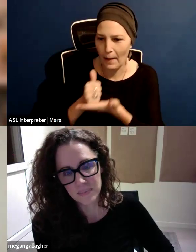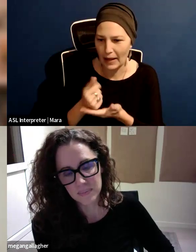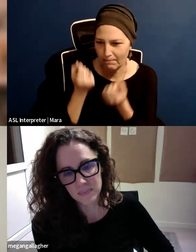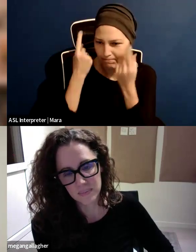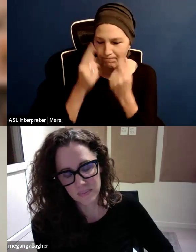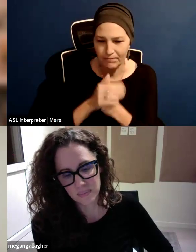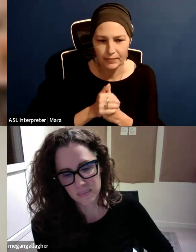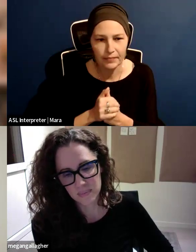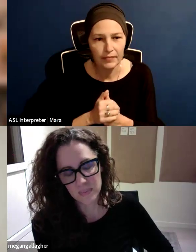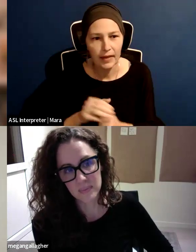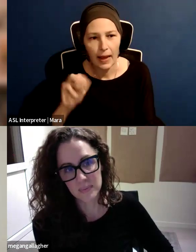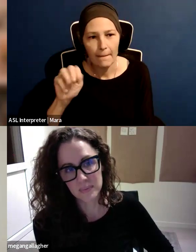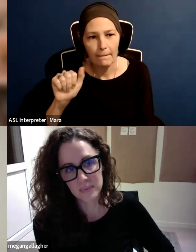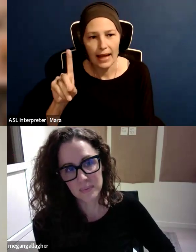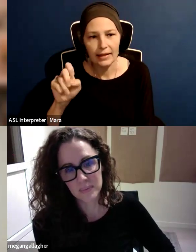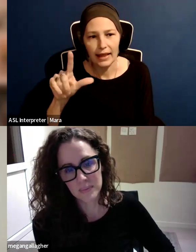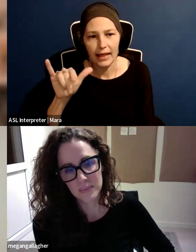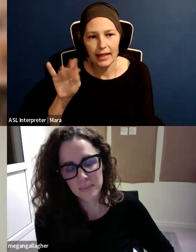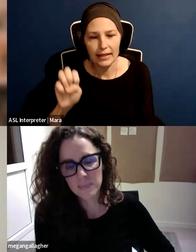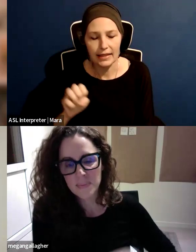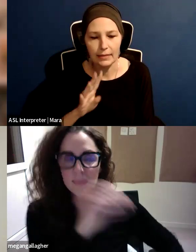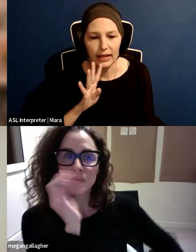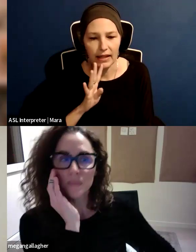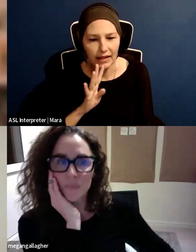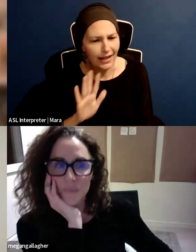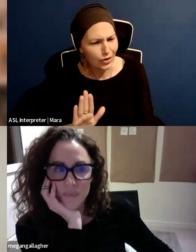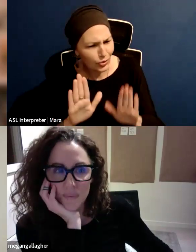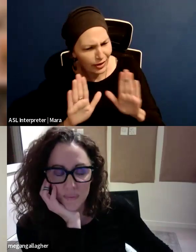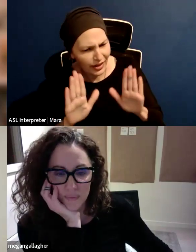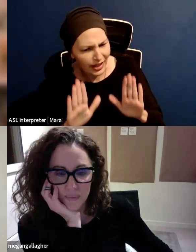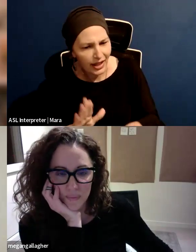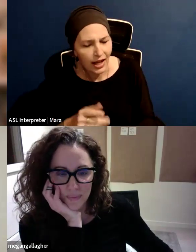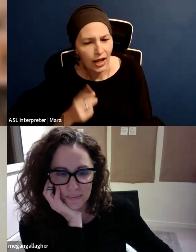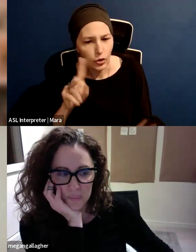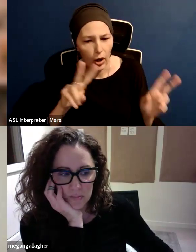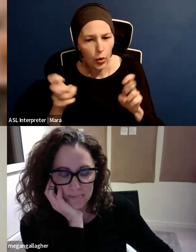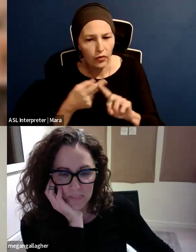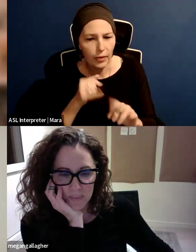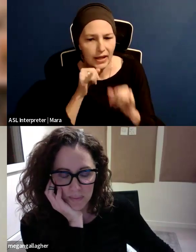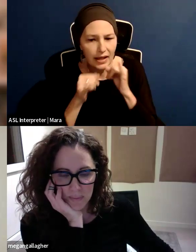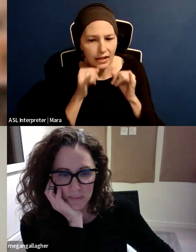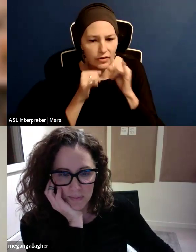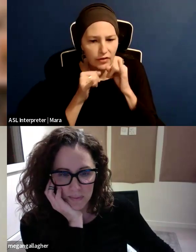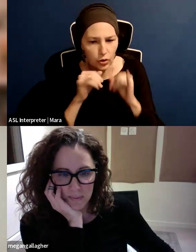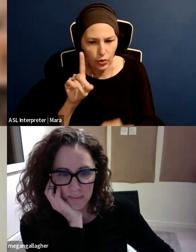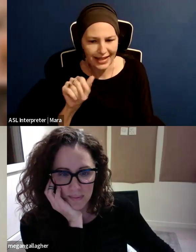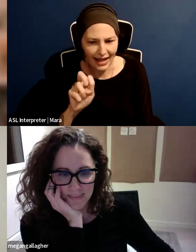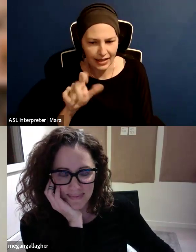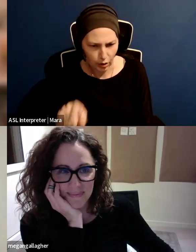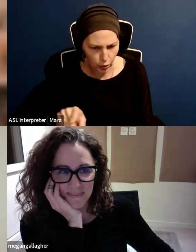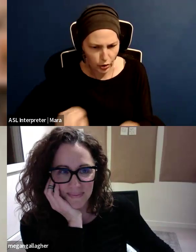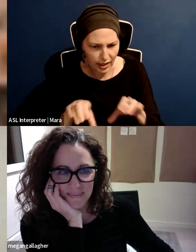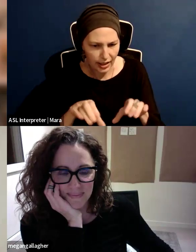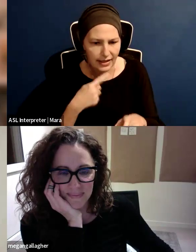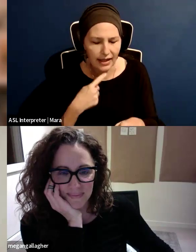And Daniel, there was a quote from an interview you did, and it said, "I've spent my life craving